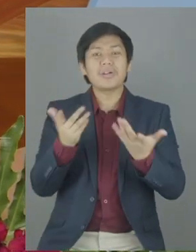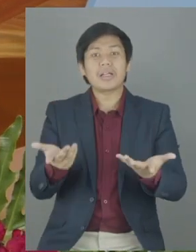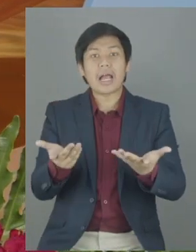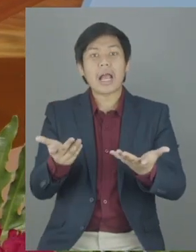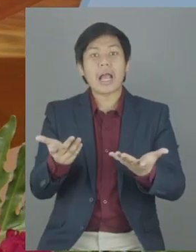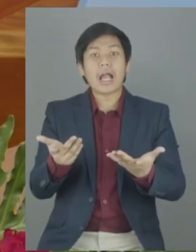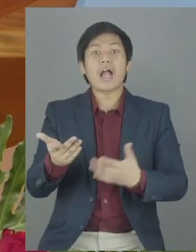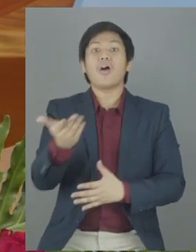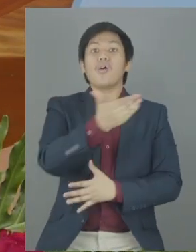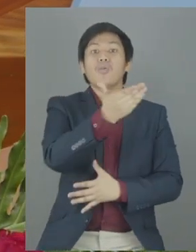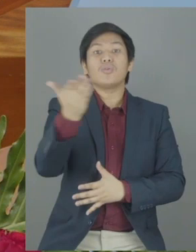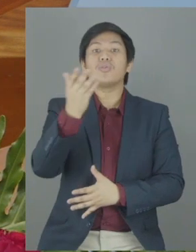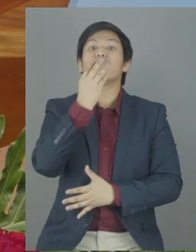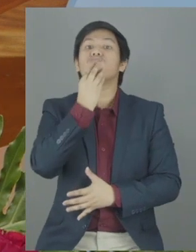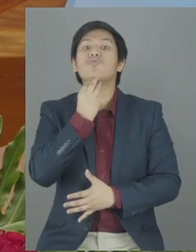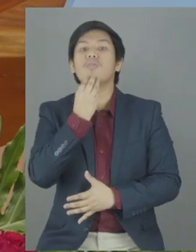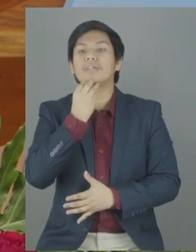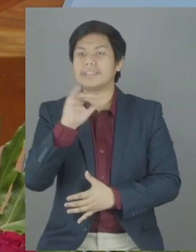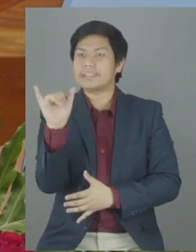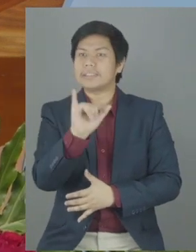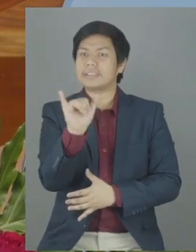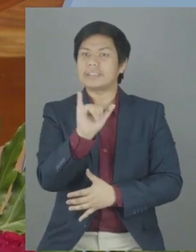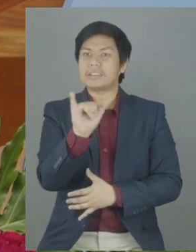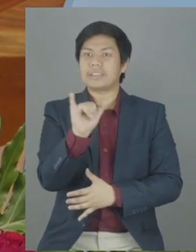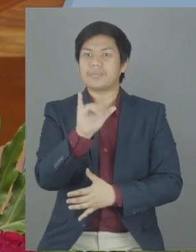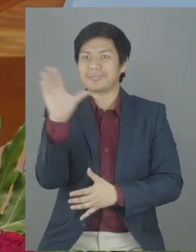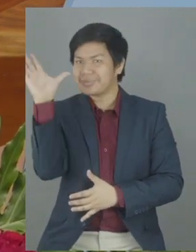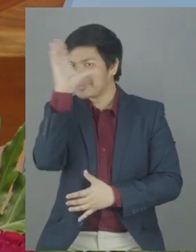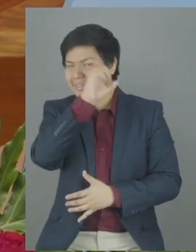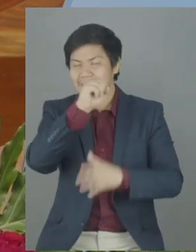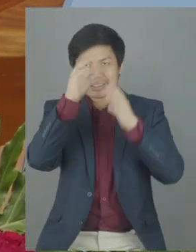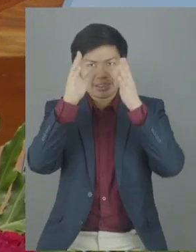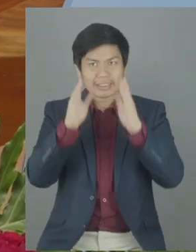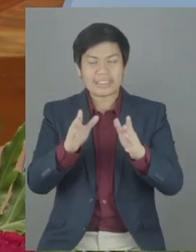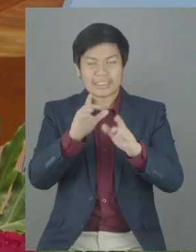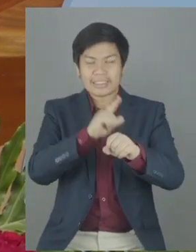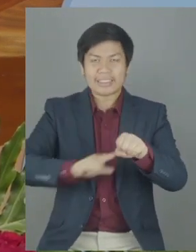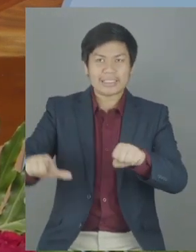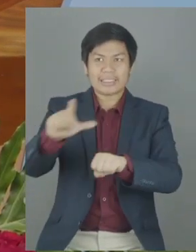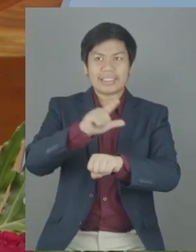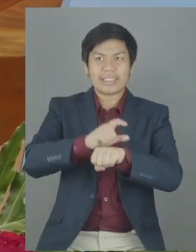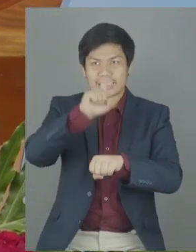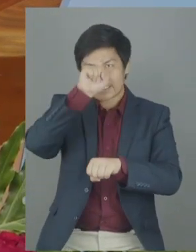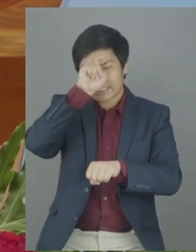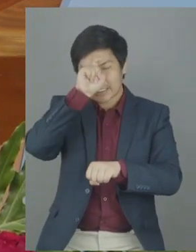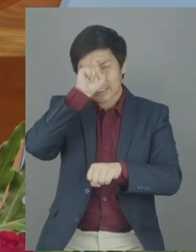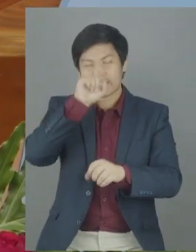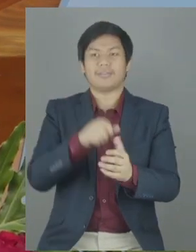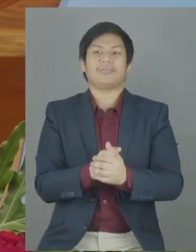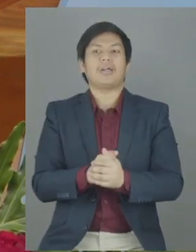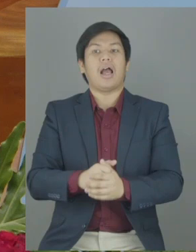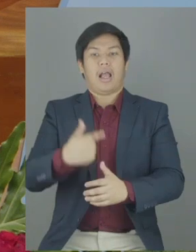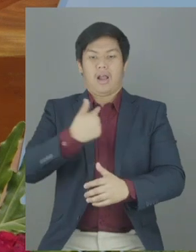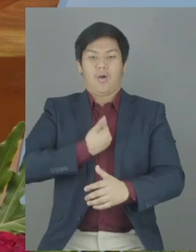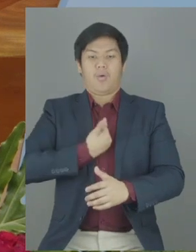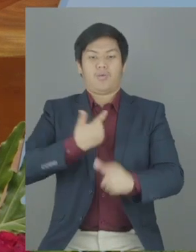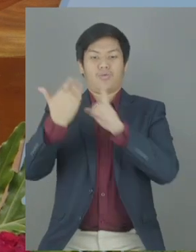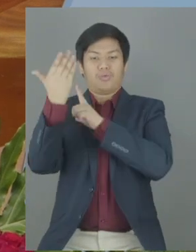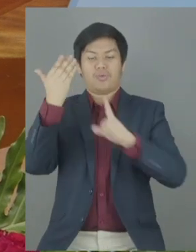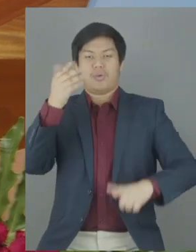For you were strangers in the land of Egypt. I am the Lord your God. You know what it feels